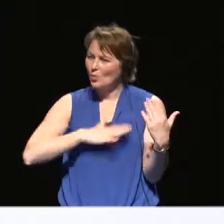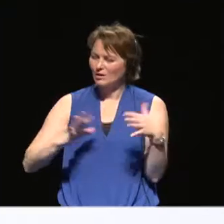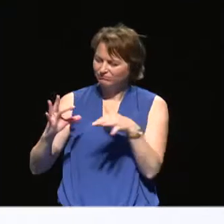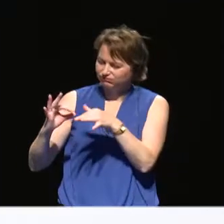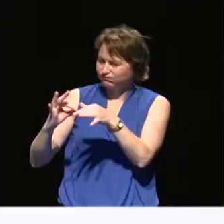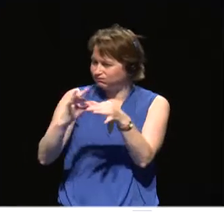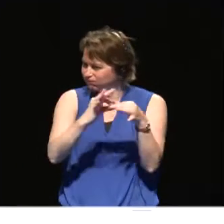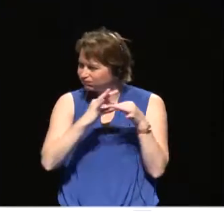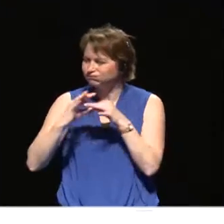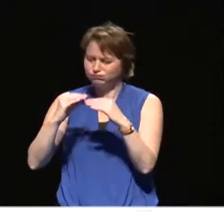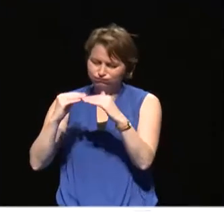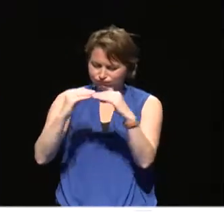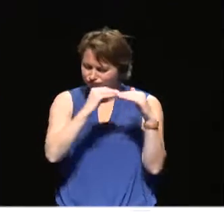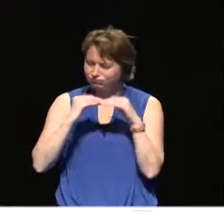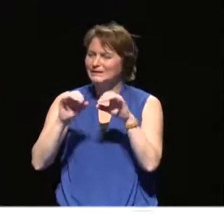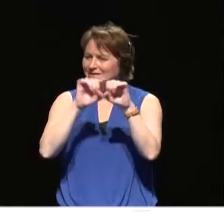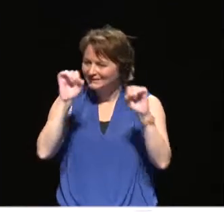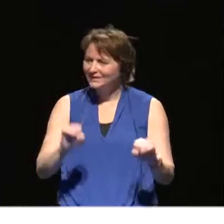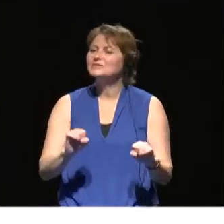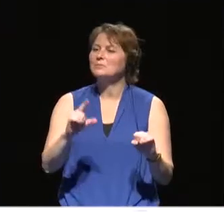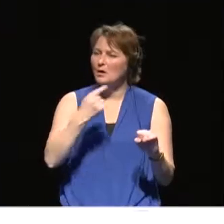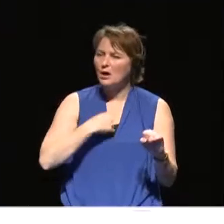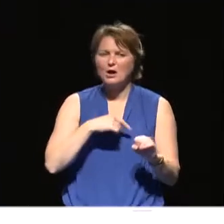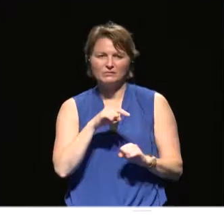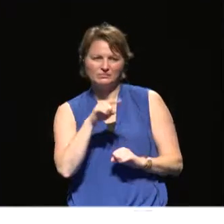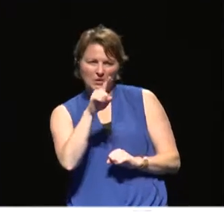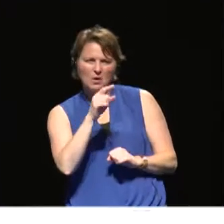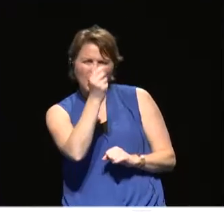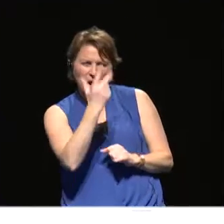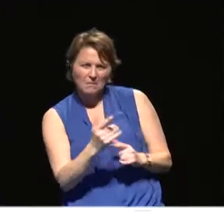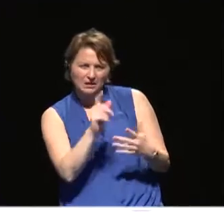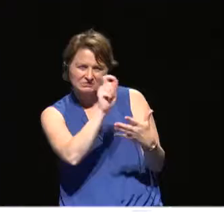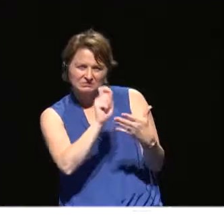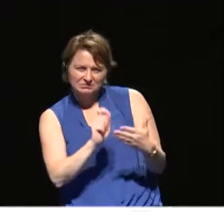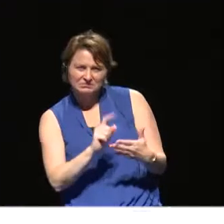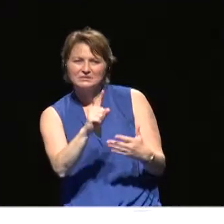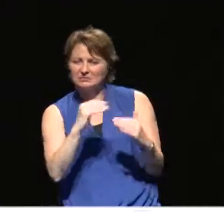homogenic system of examination and grading. So it basically